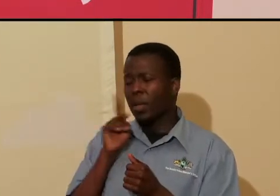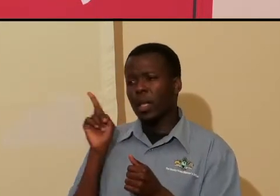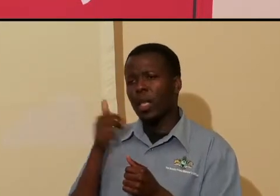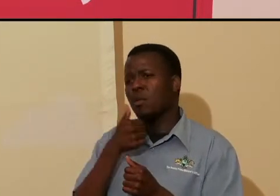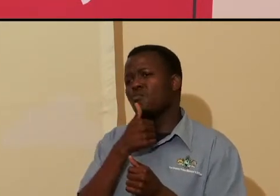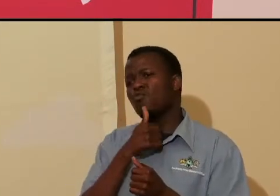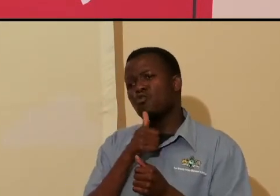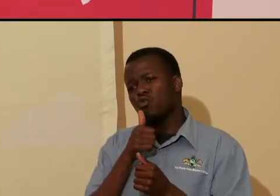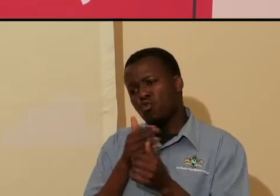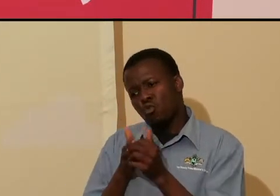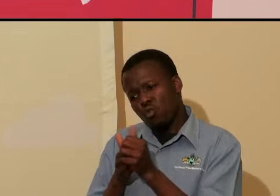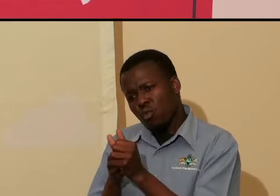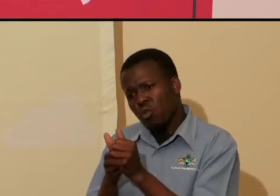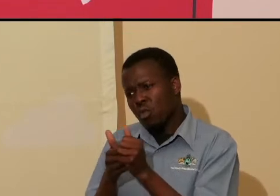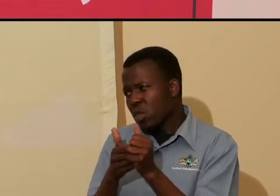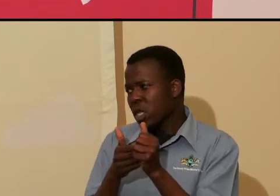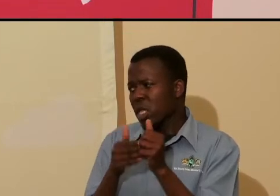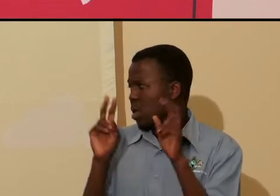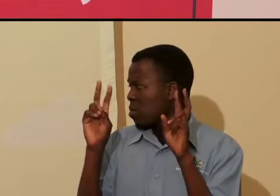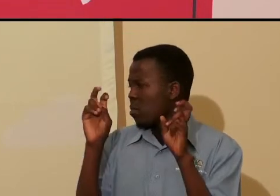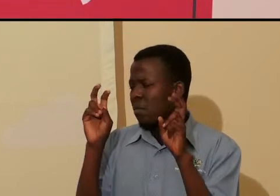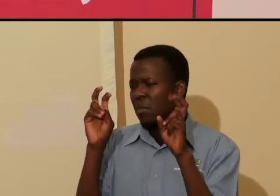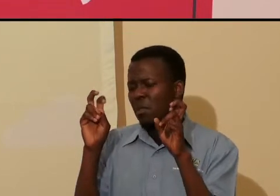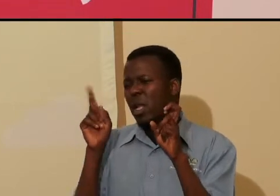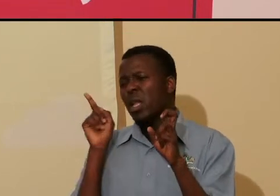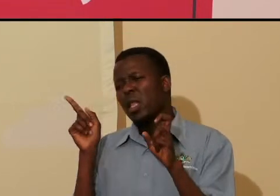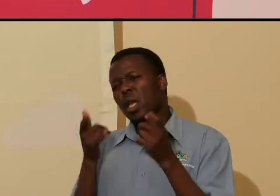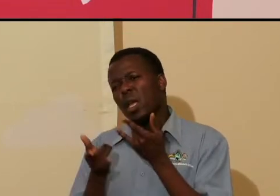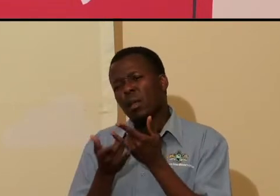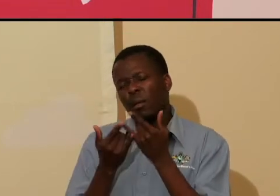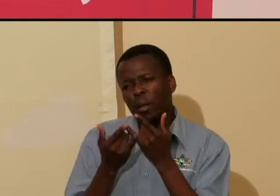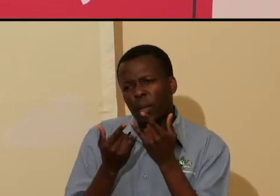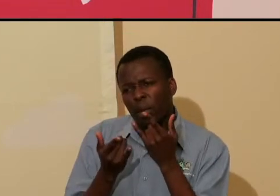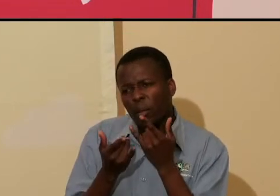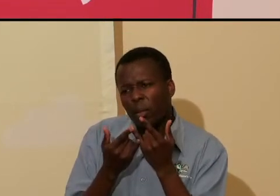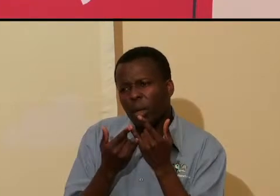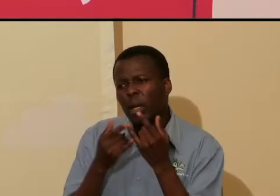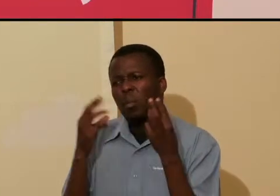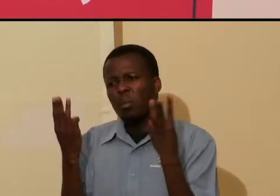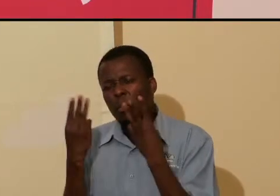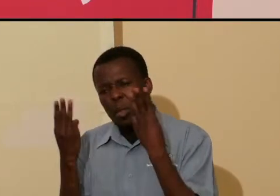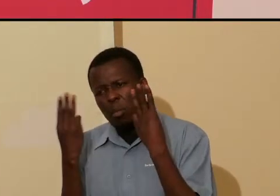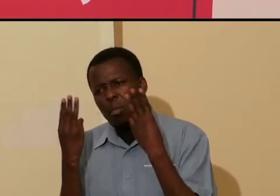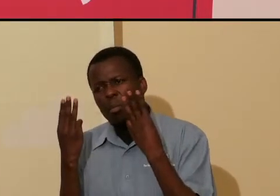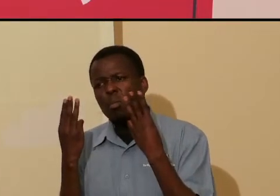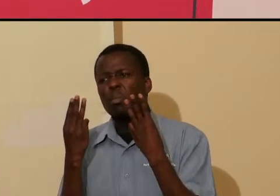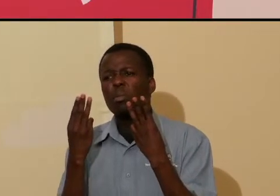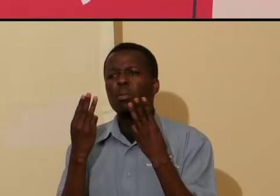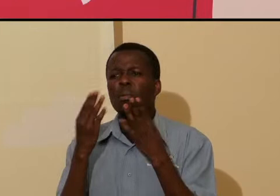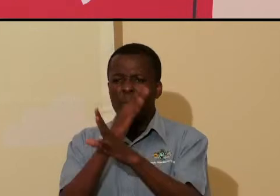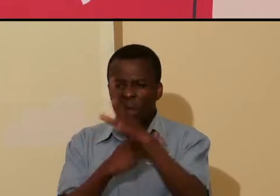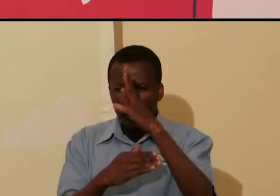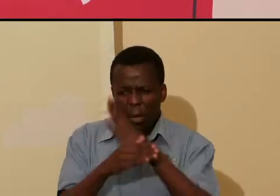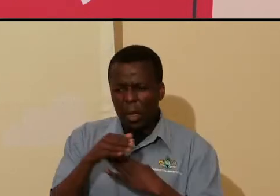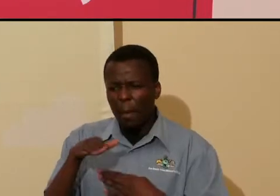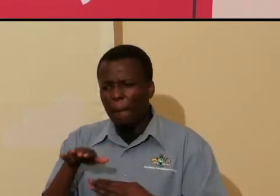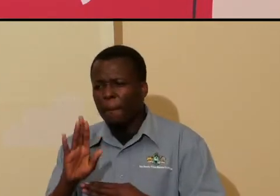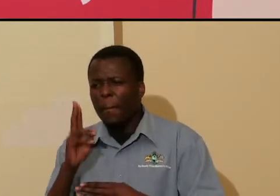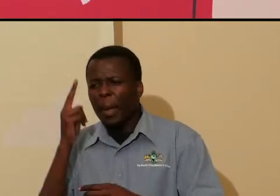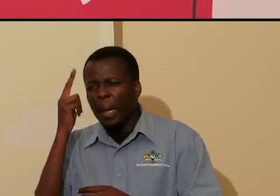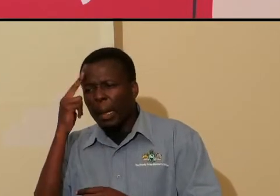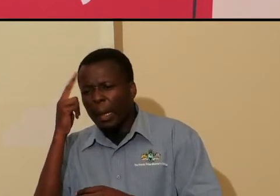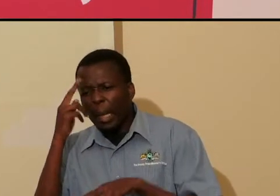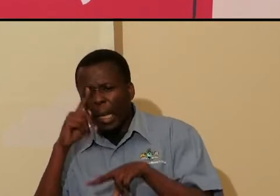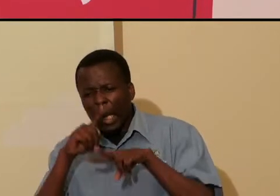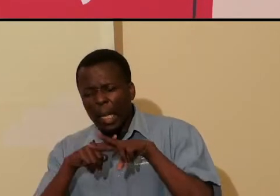areas around the theme. We want to sensitize persons with disability with information and just to mobilize them on the